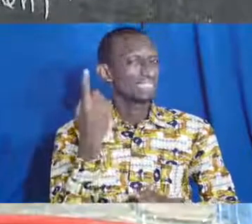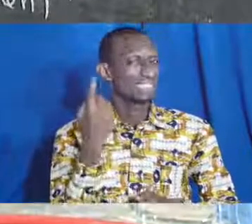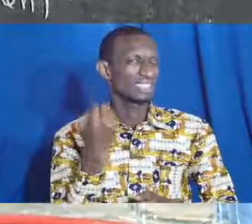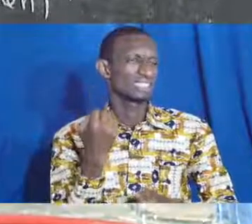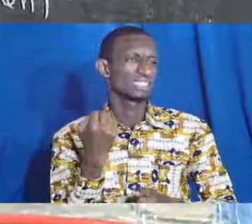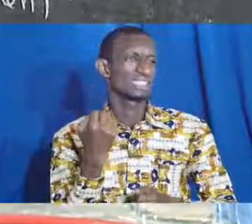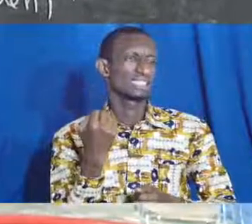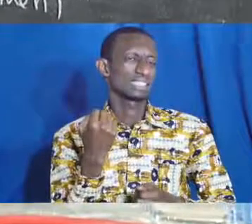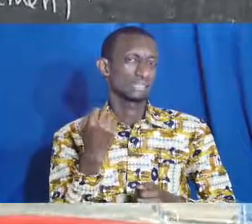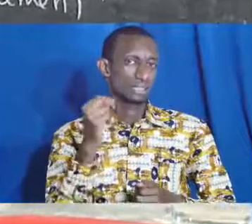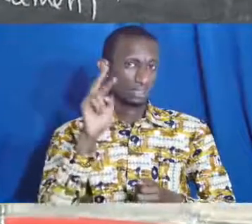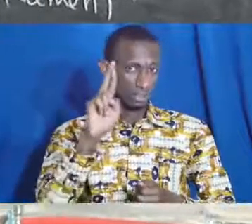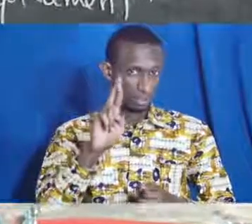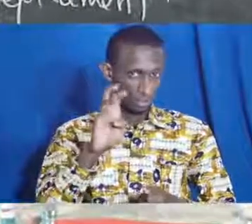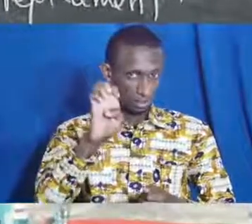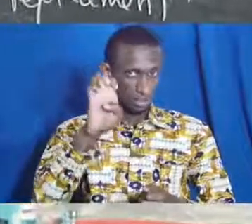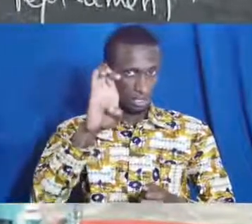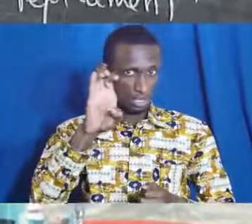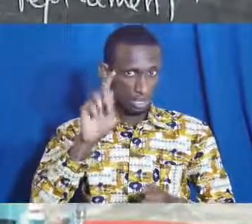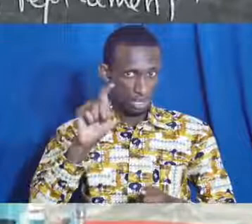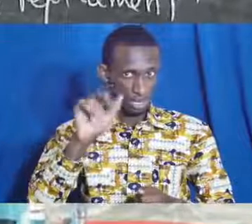is most reactive.